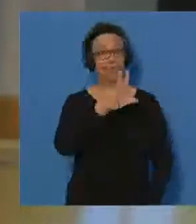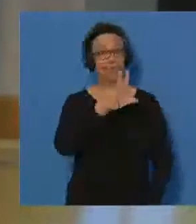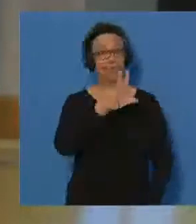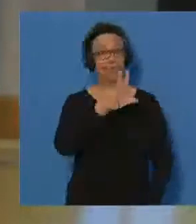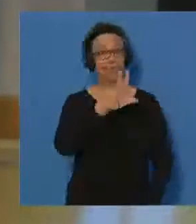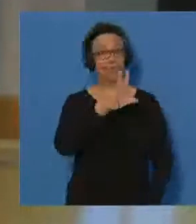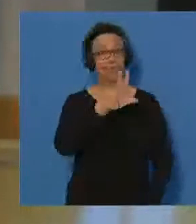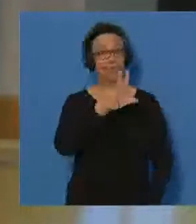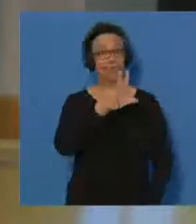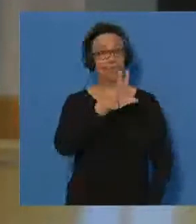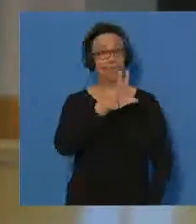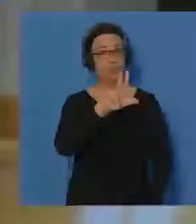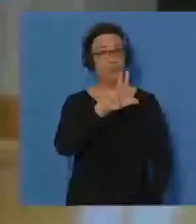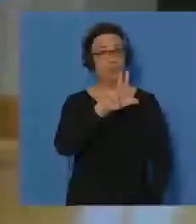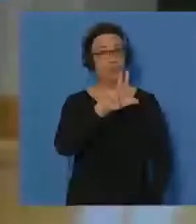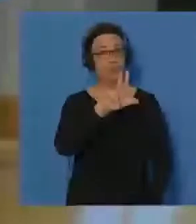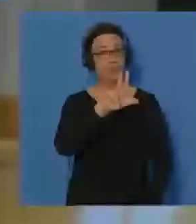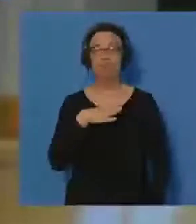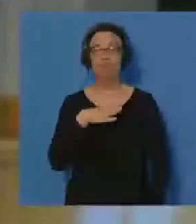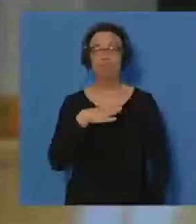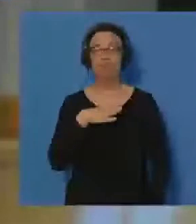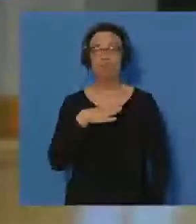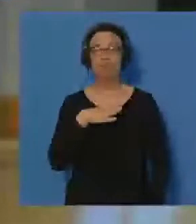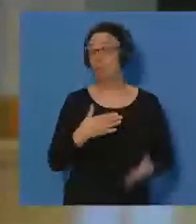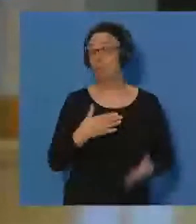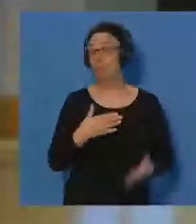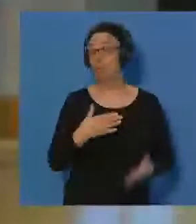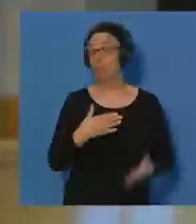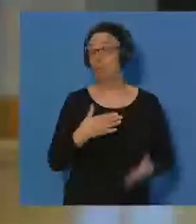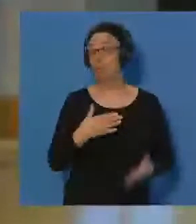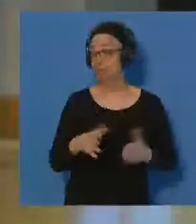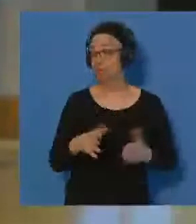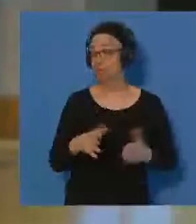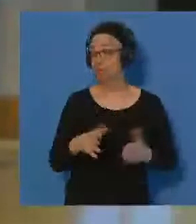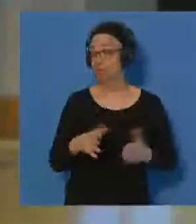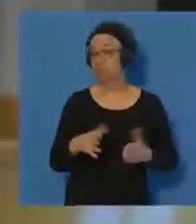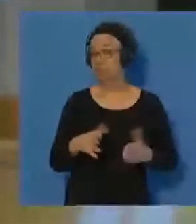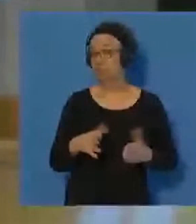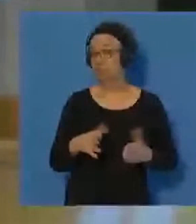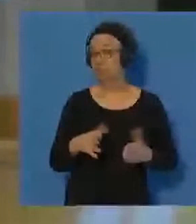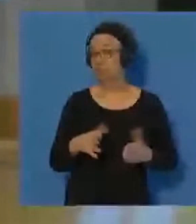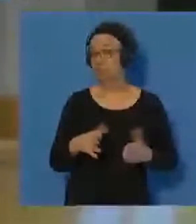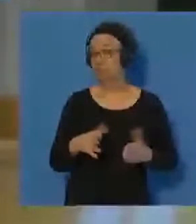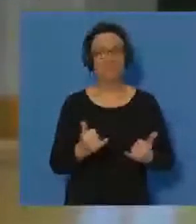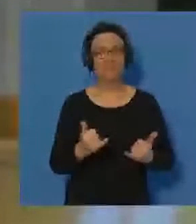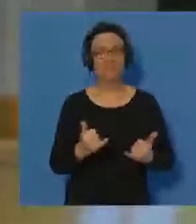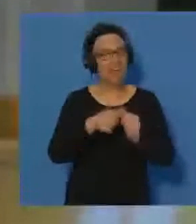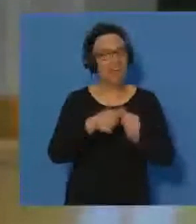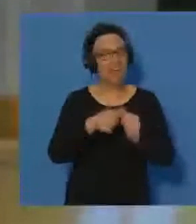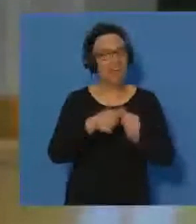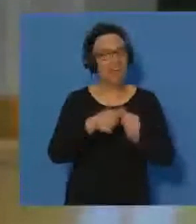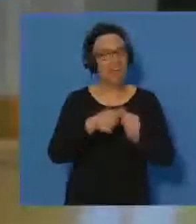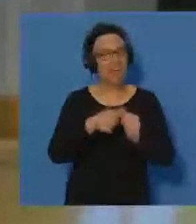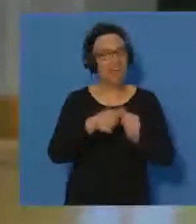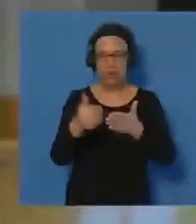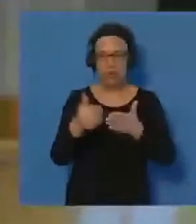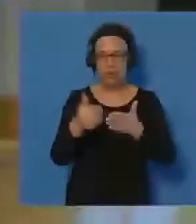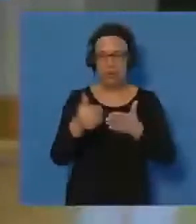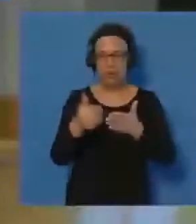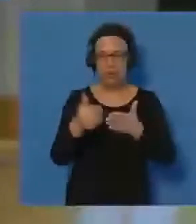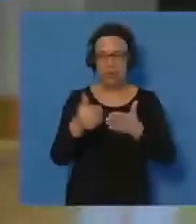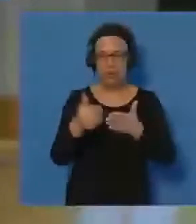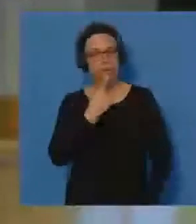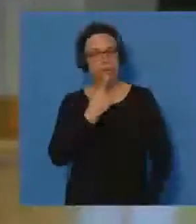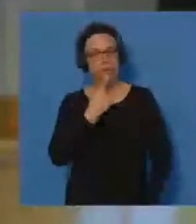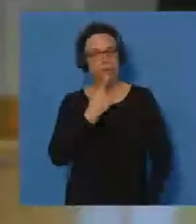are females. While there were no positives today, every new case we discover is a disappointment and a